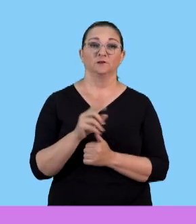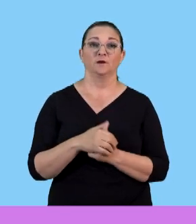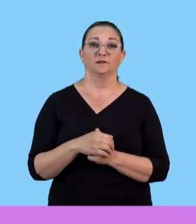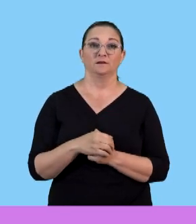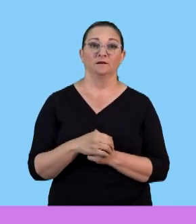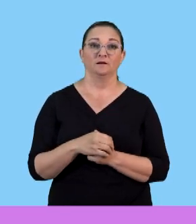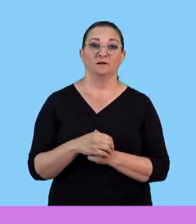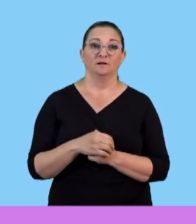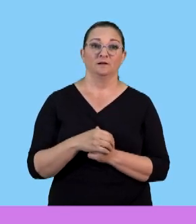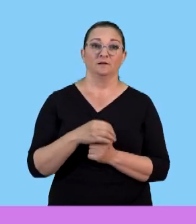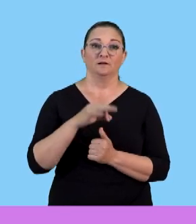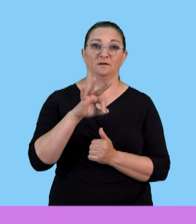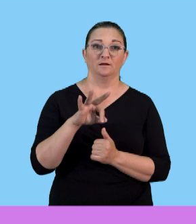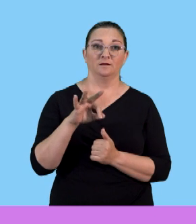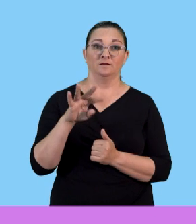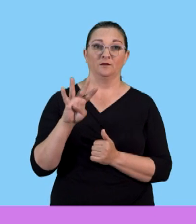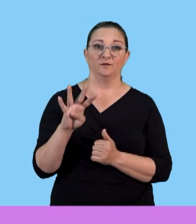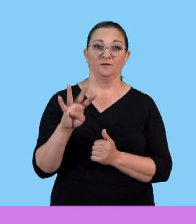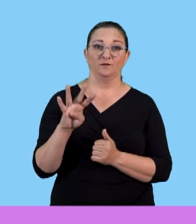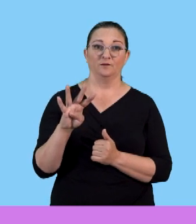give you a total amount of